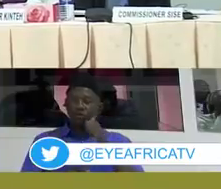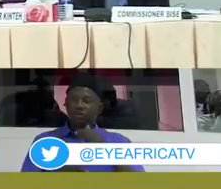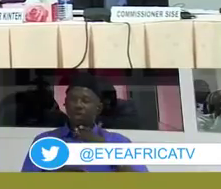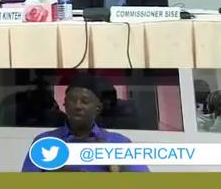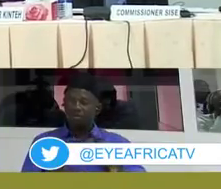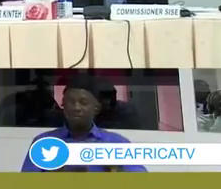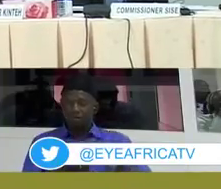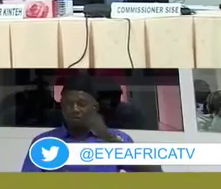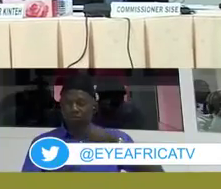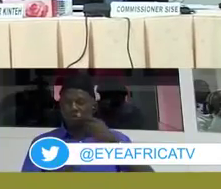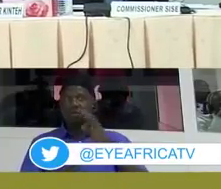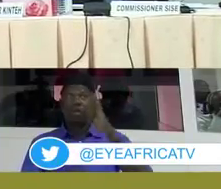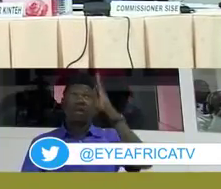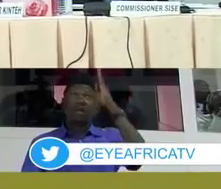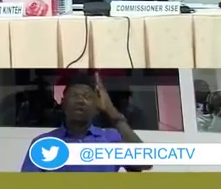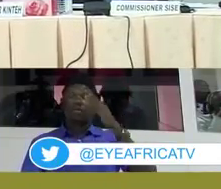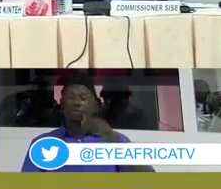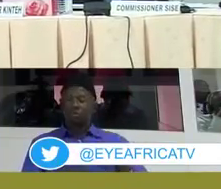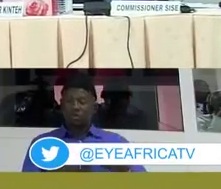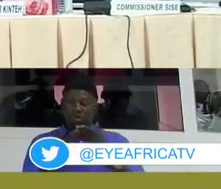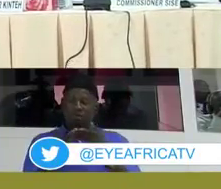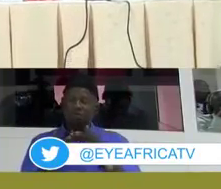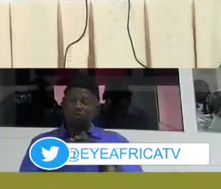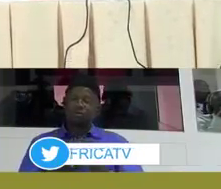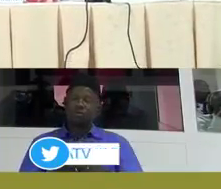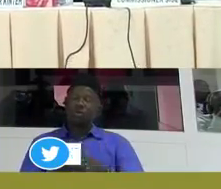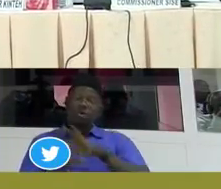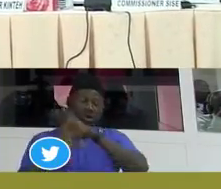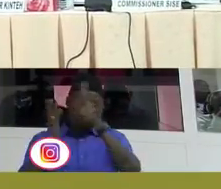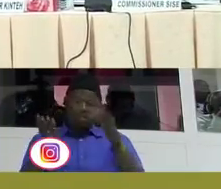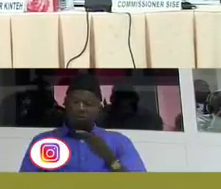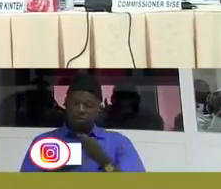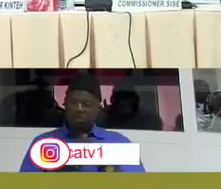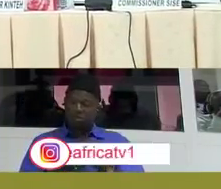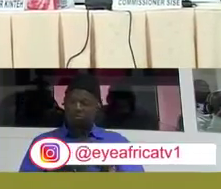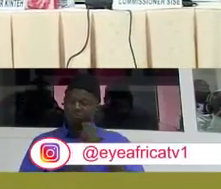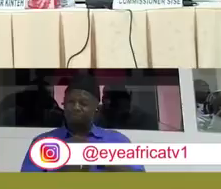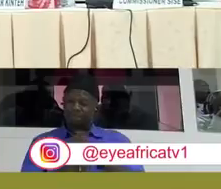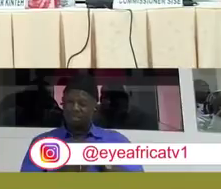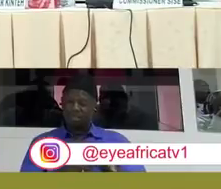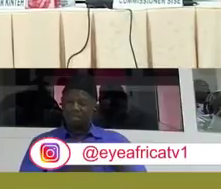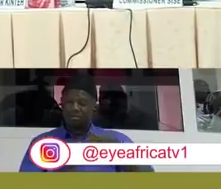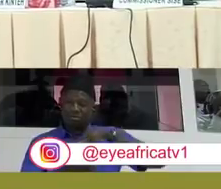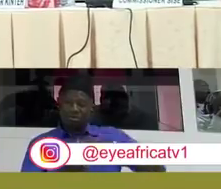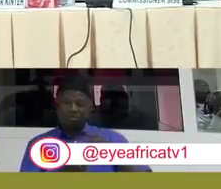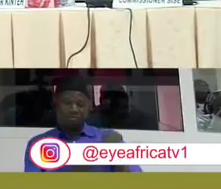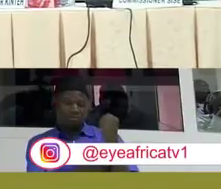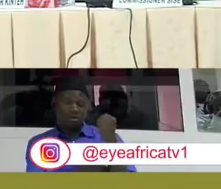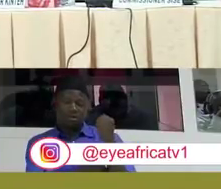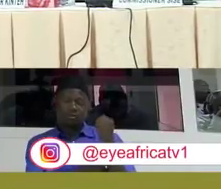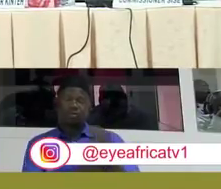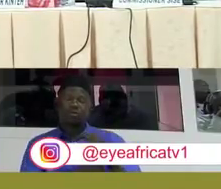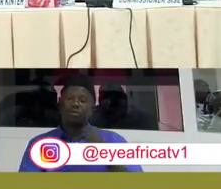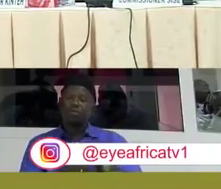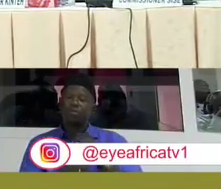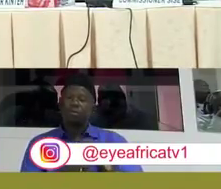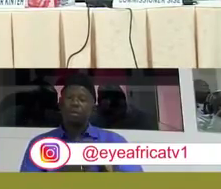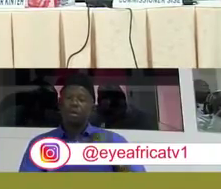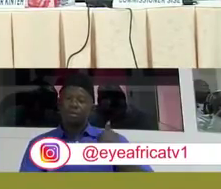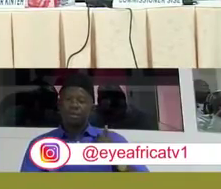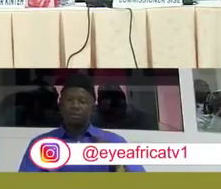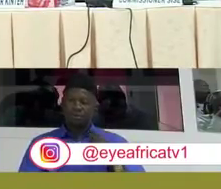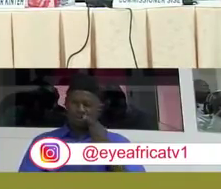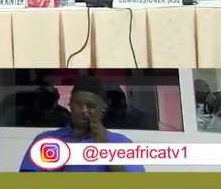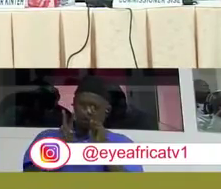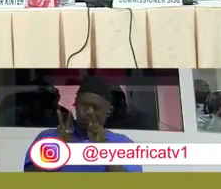he gave was to solidify his position, to make people see